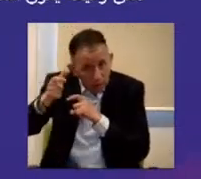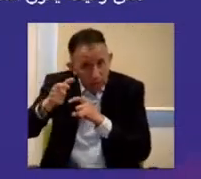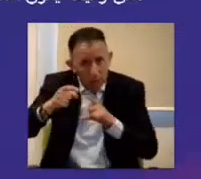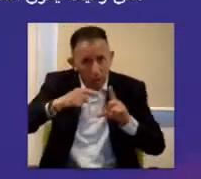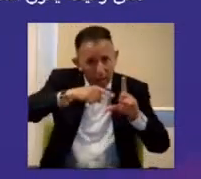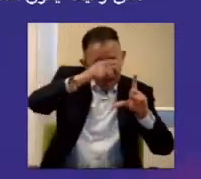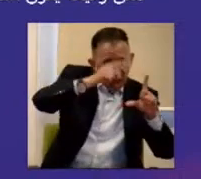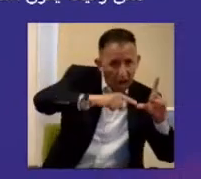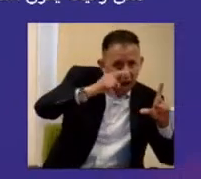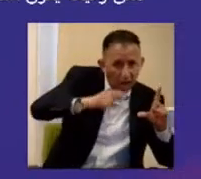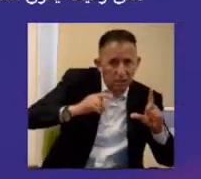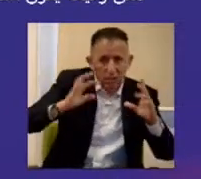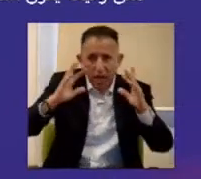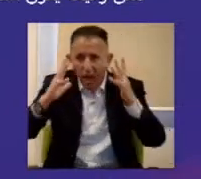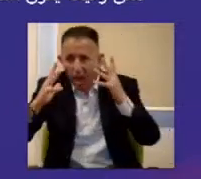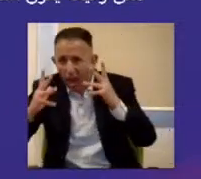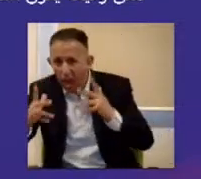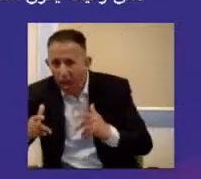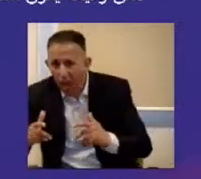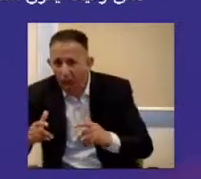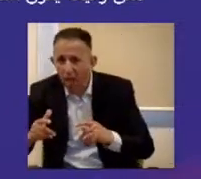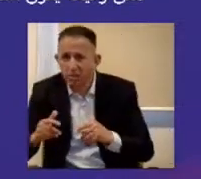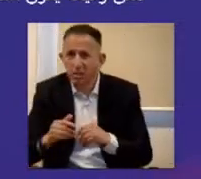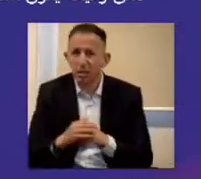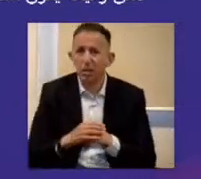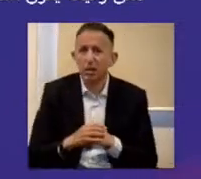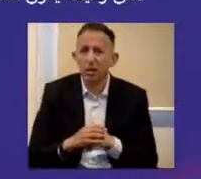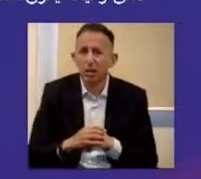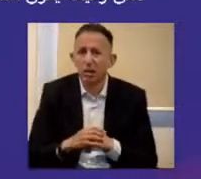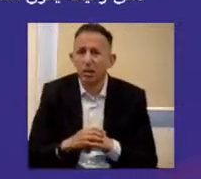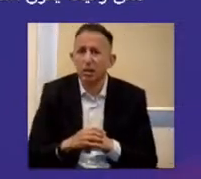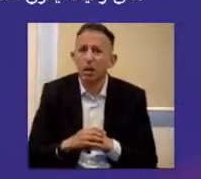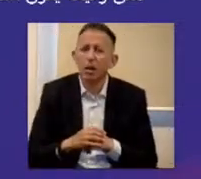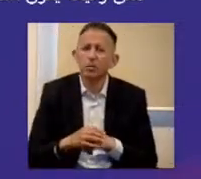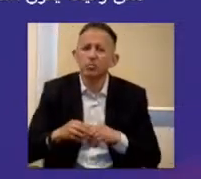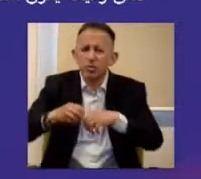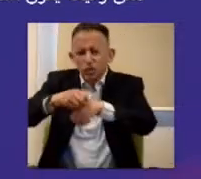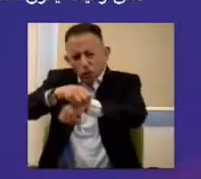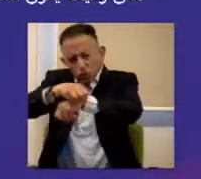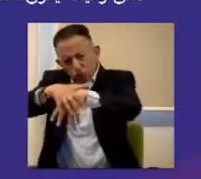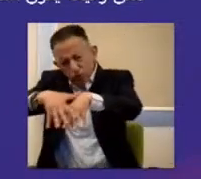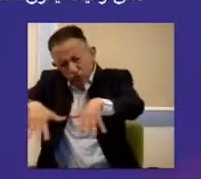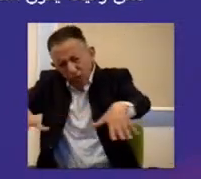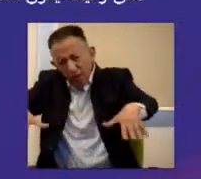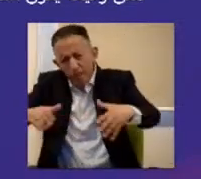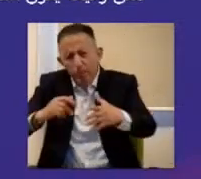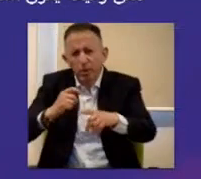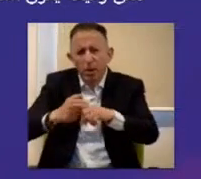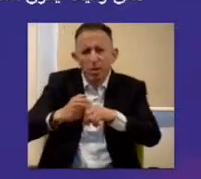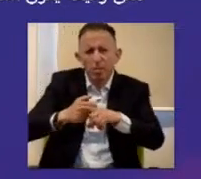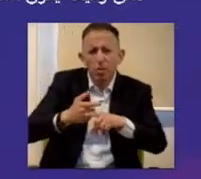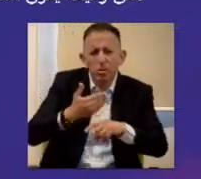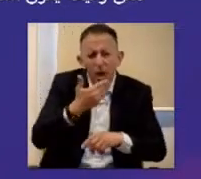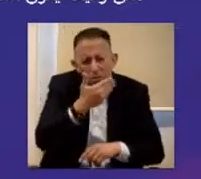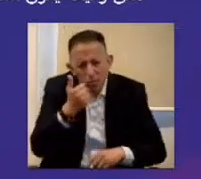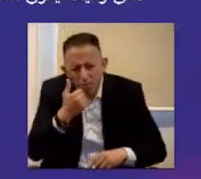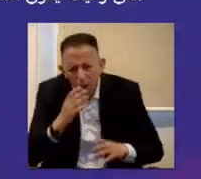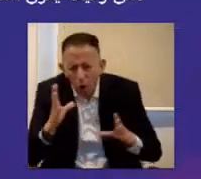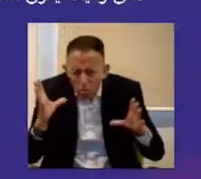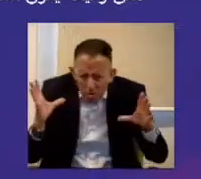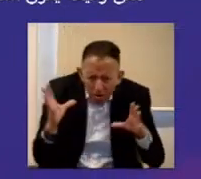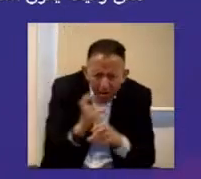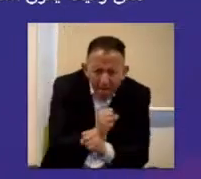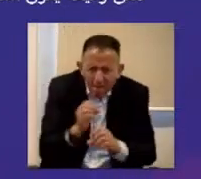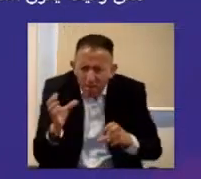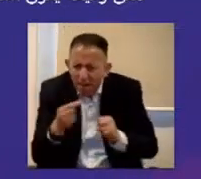And we have been working in AI mostly in specialized things, either in logic or in network reasoning or with probability and